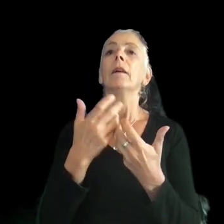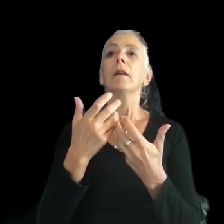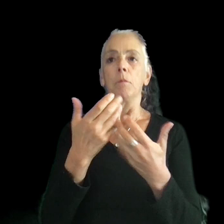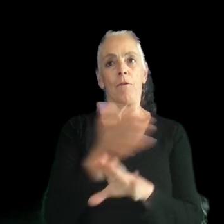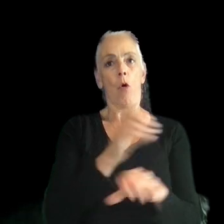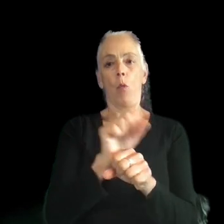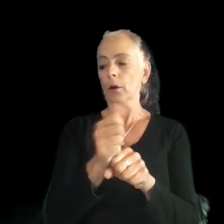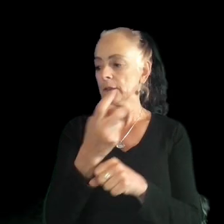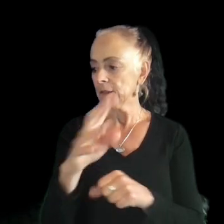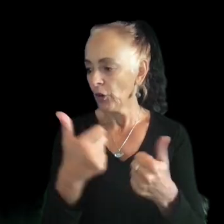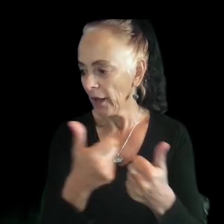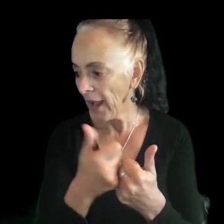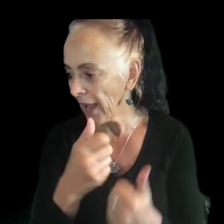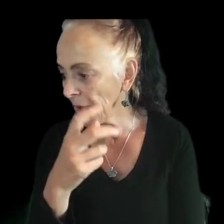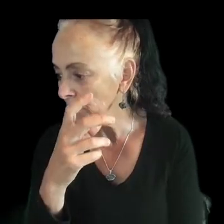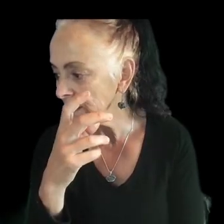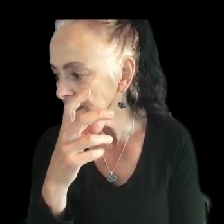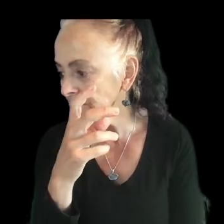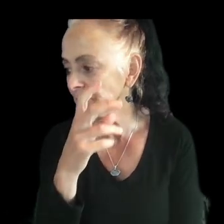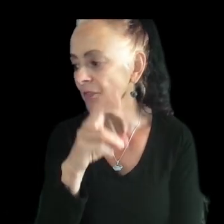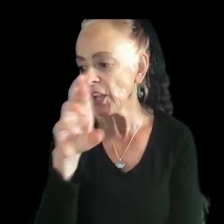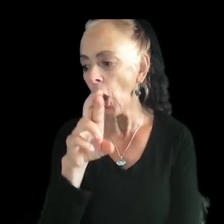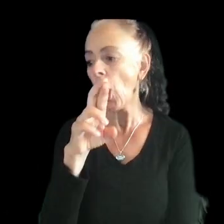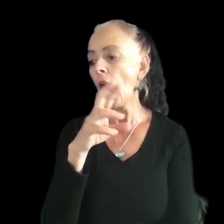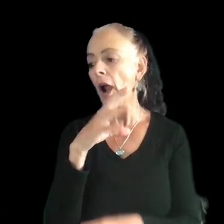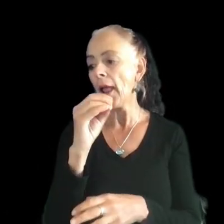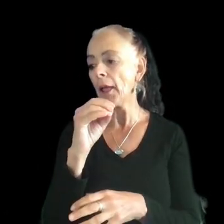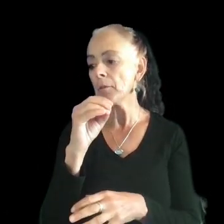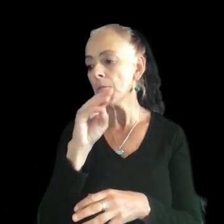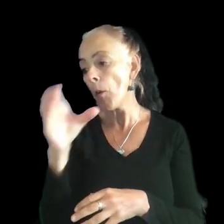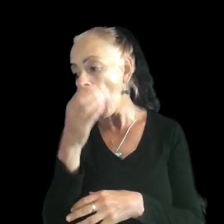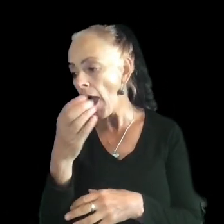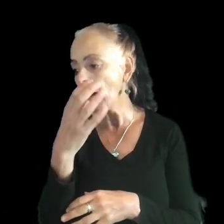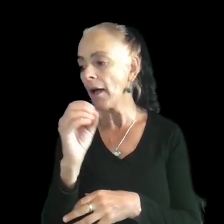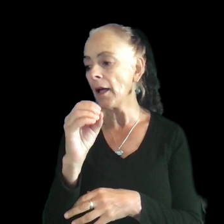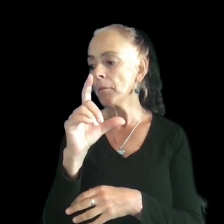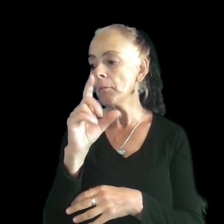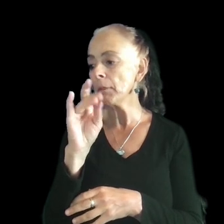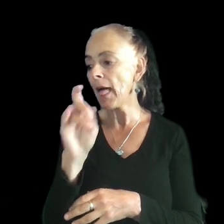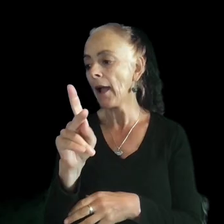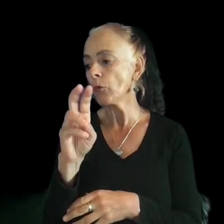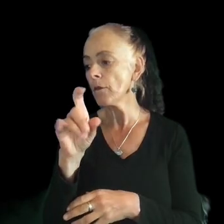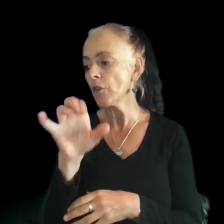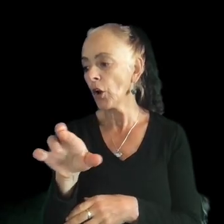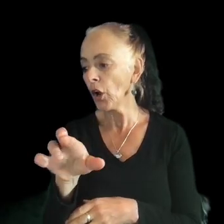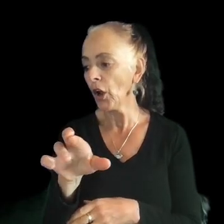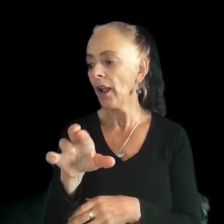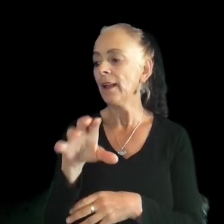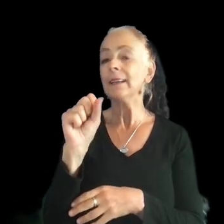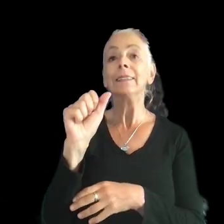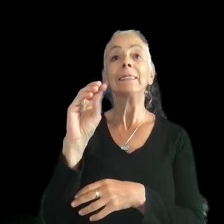games in vr platforms mobile platforms and black river game studio of samsung rd institute welcome